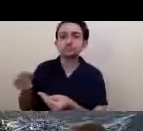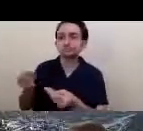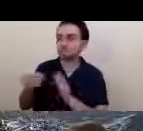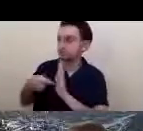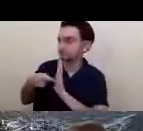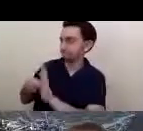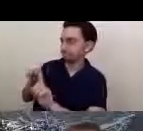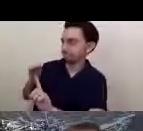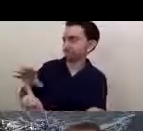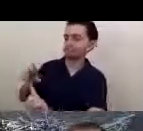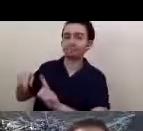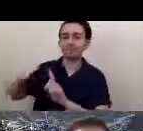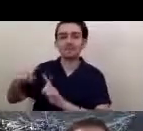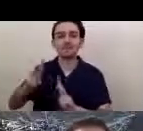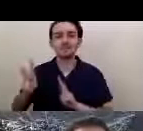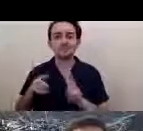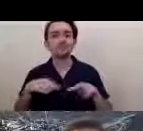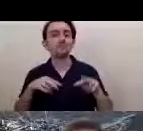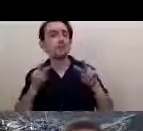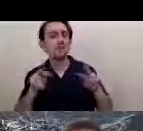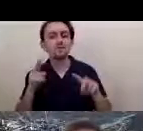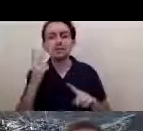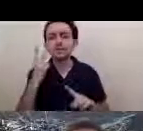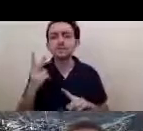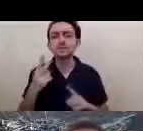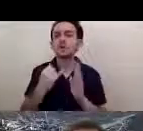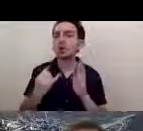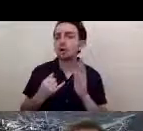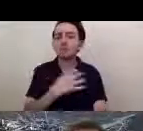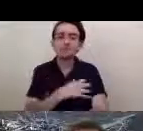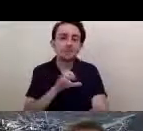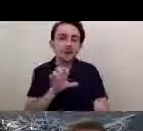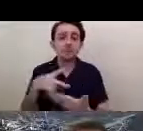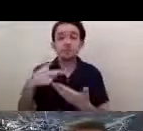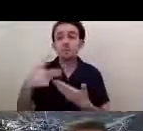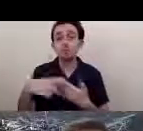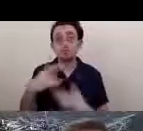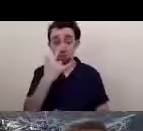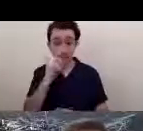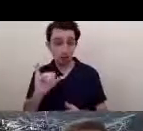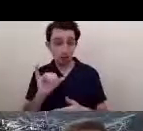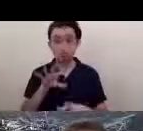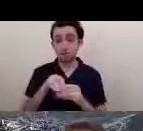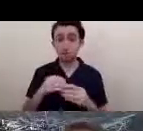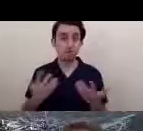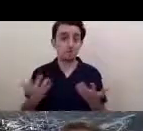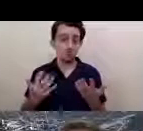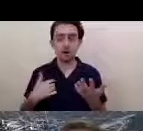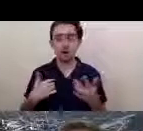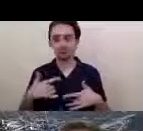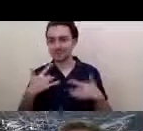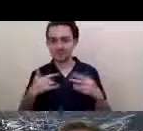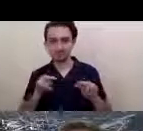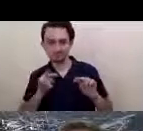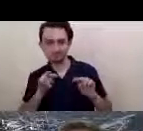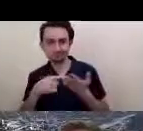plan that you create will look like and what it will entail. And one of the things that I think we